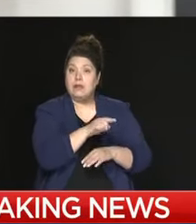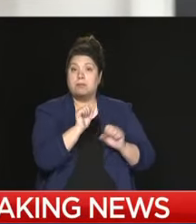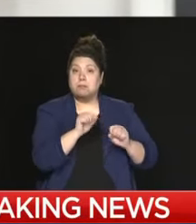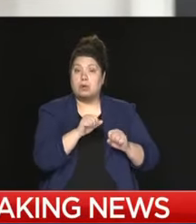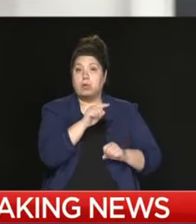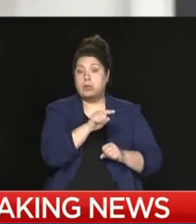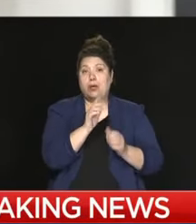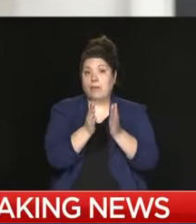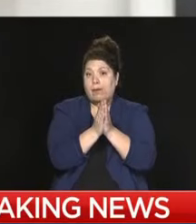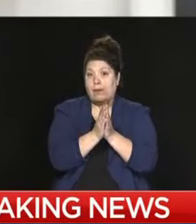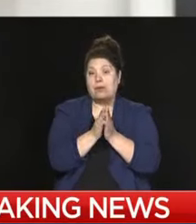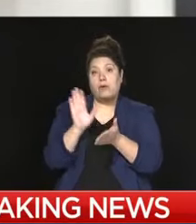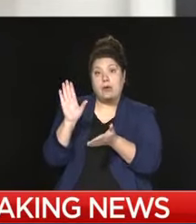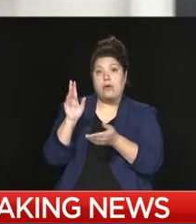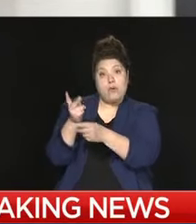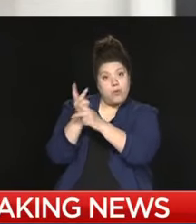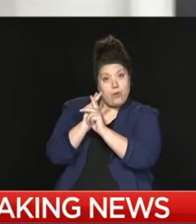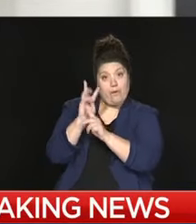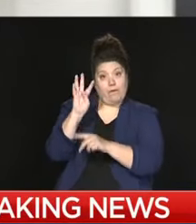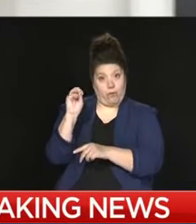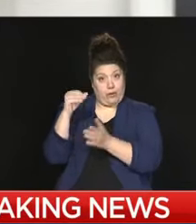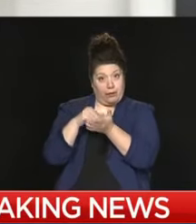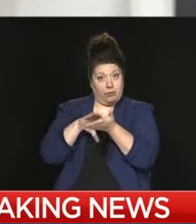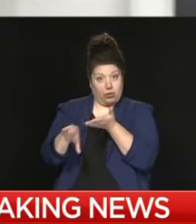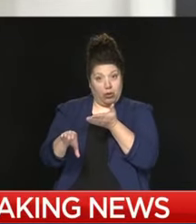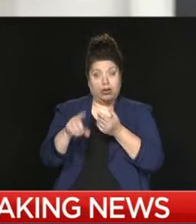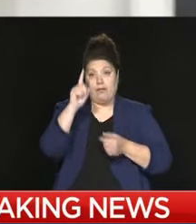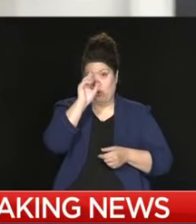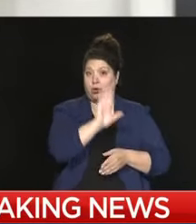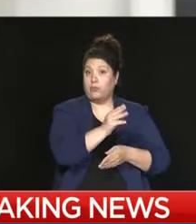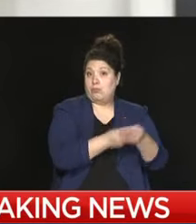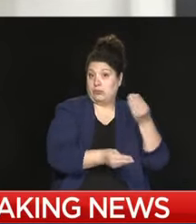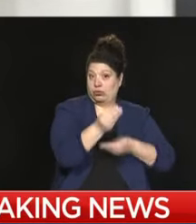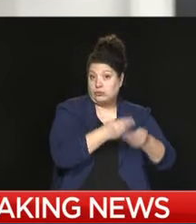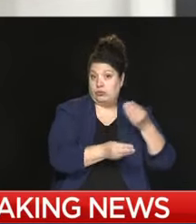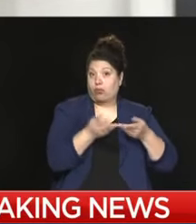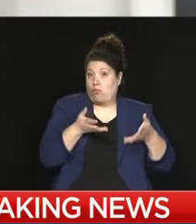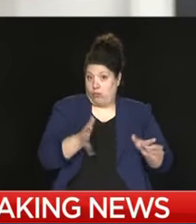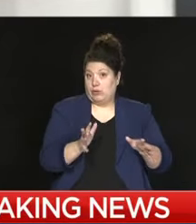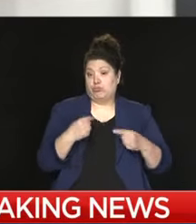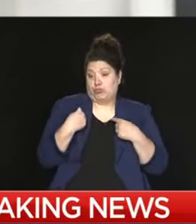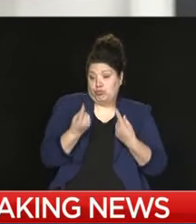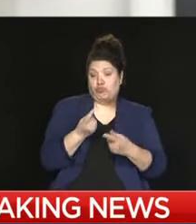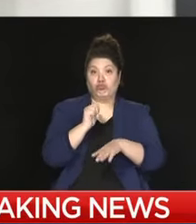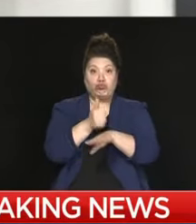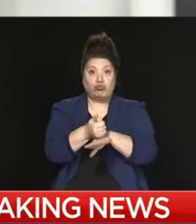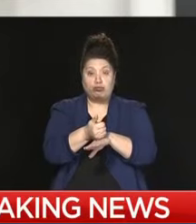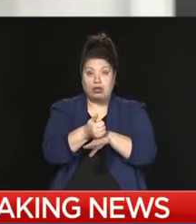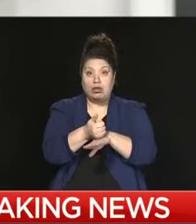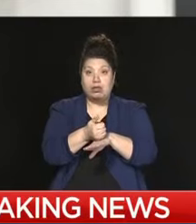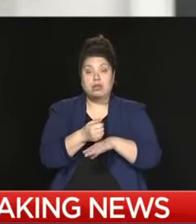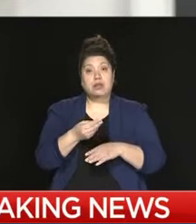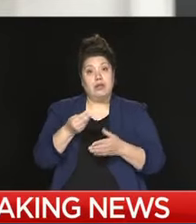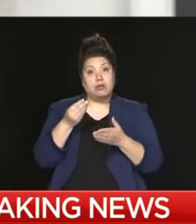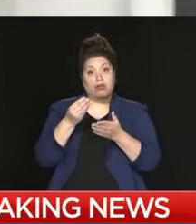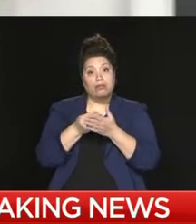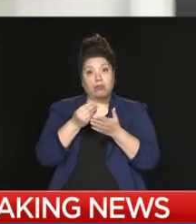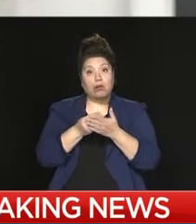up to $40,000 to help them cover these costs in the interim, and money to support